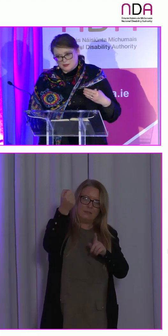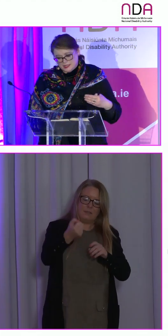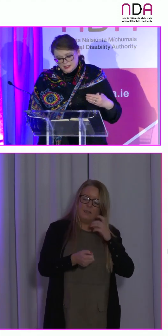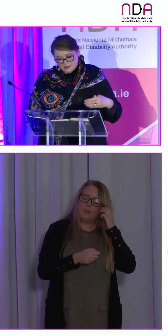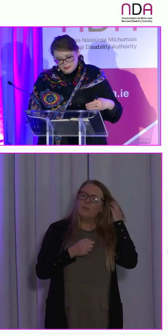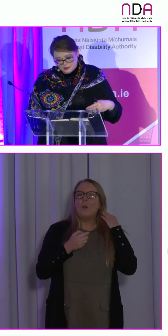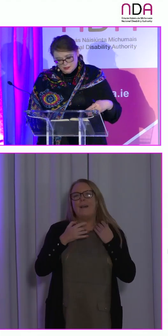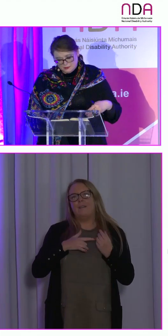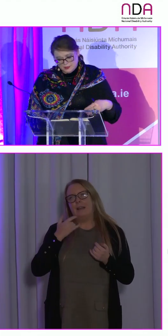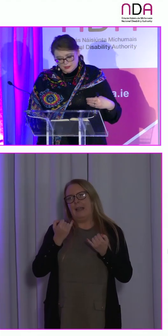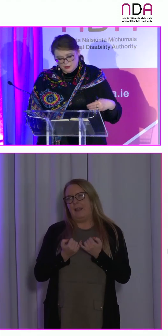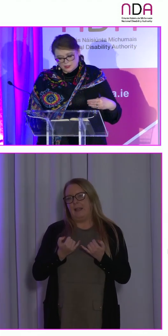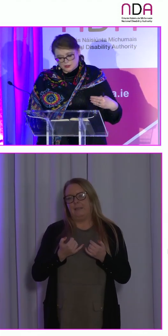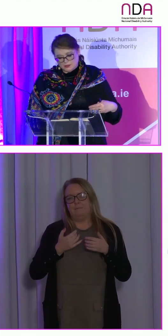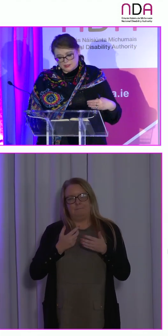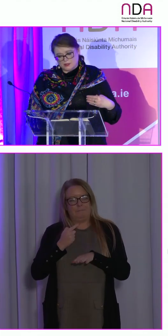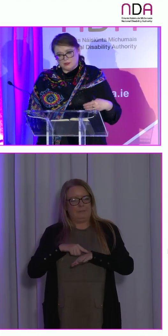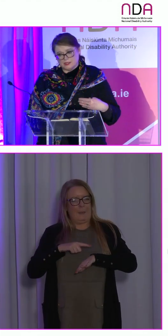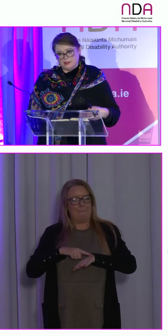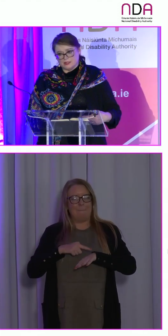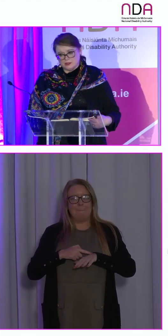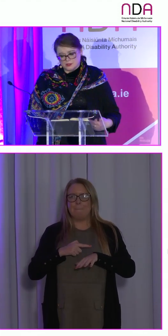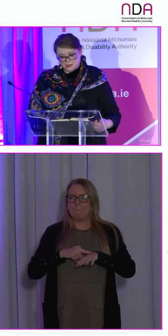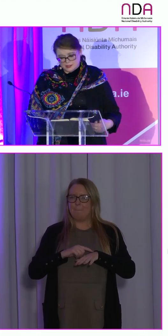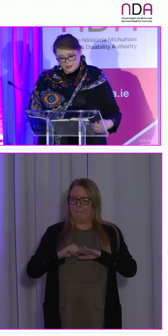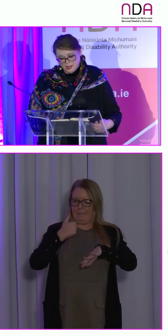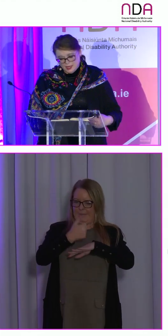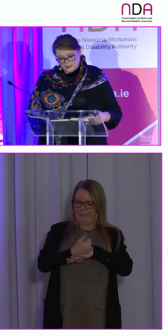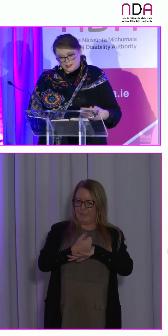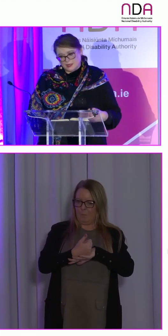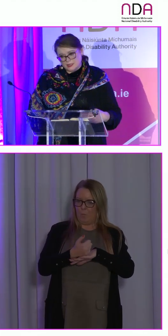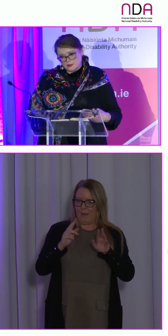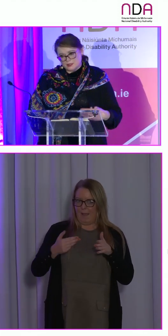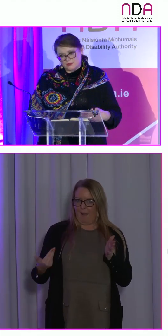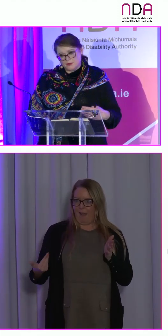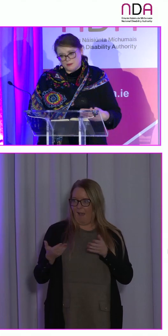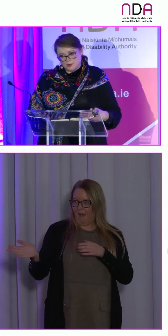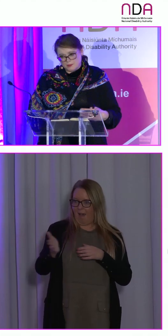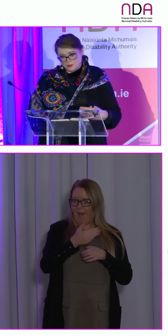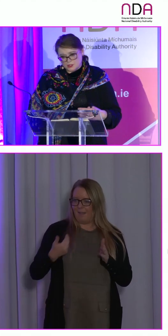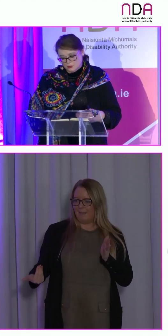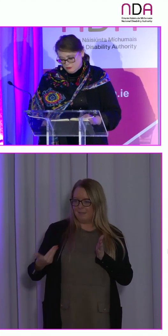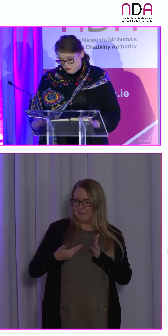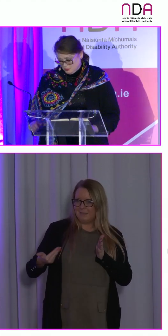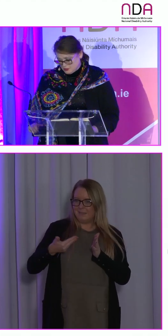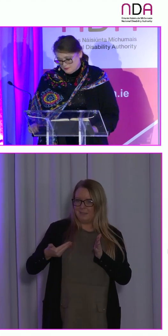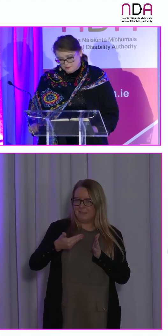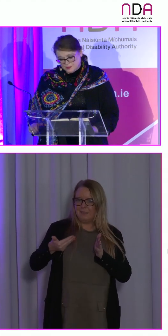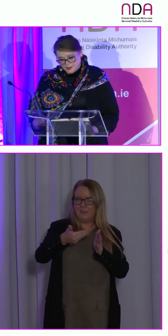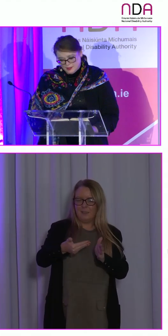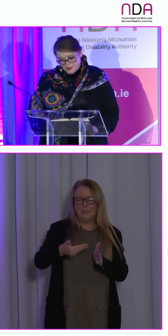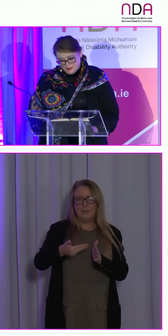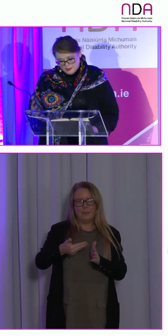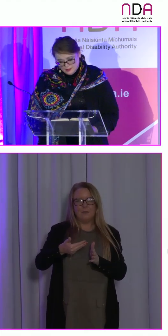is now set so that we can all contribute to co-designed solutions and an inclusive approach going forward.